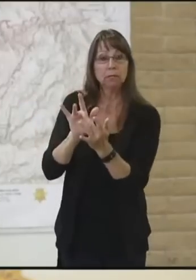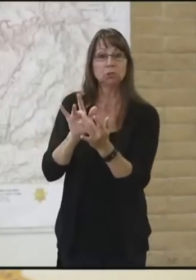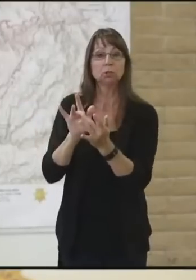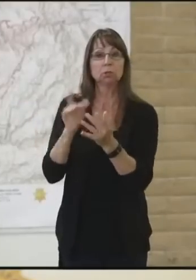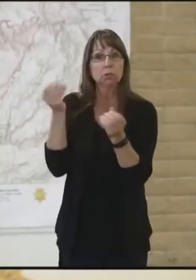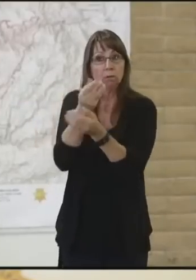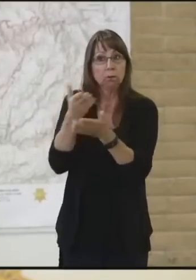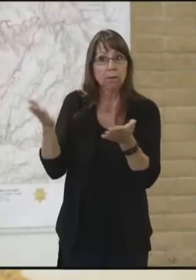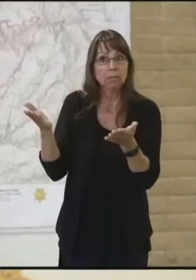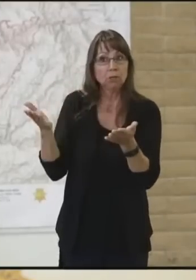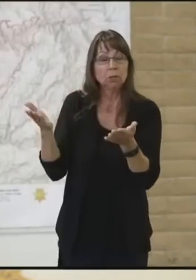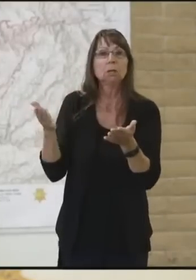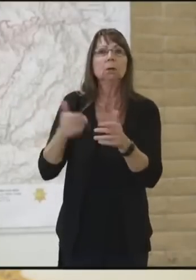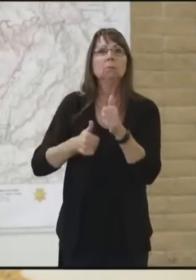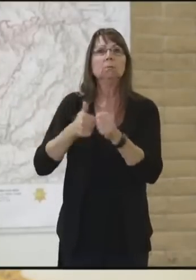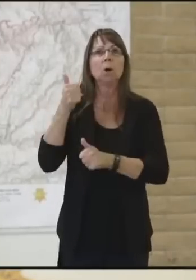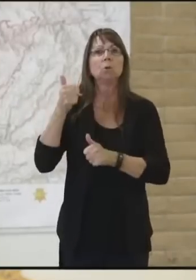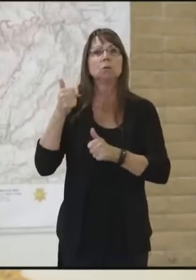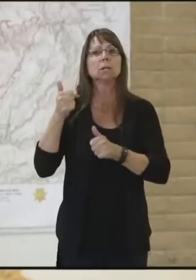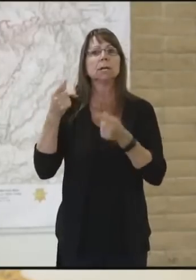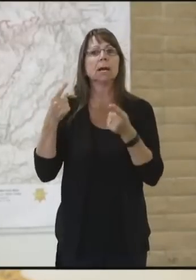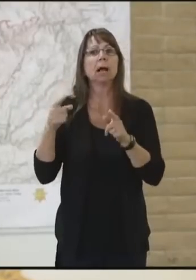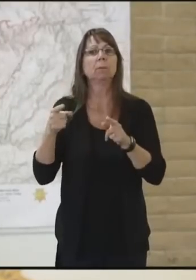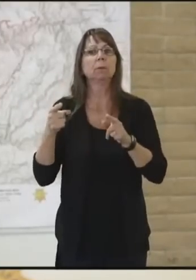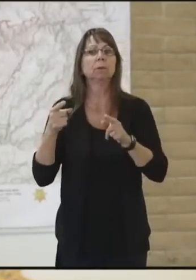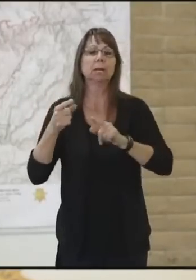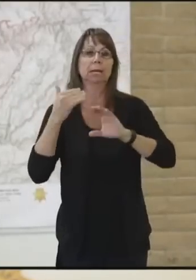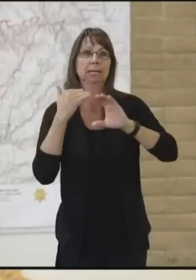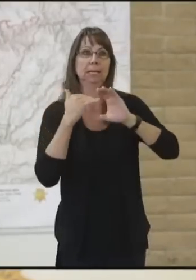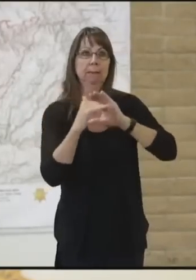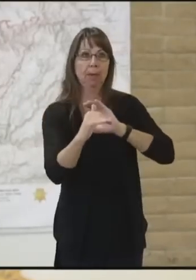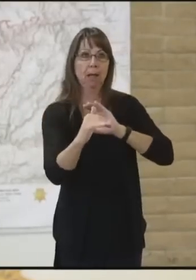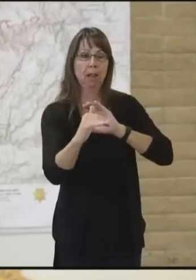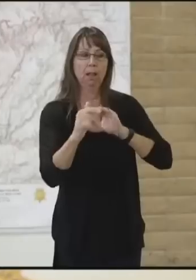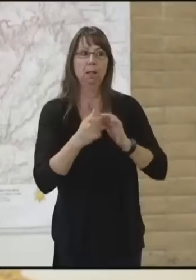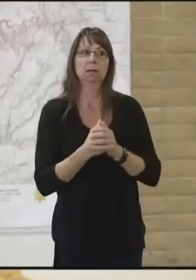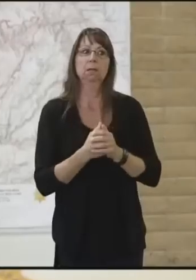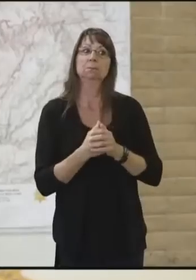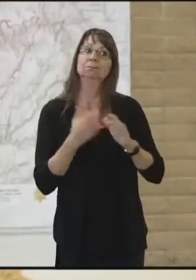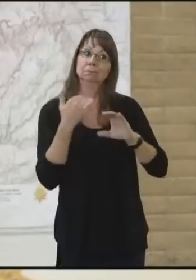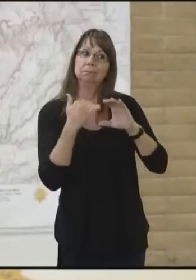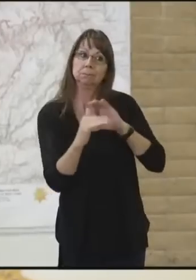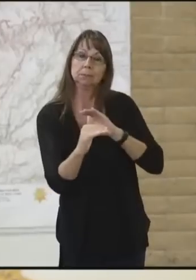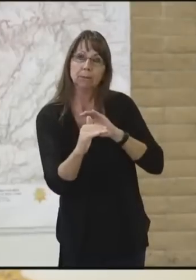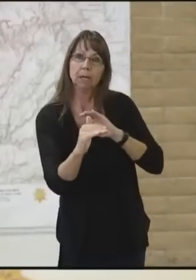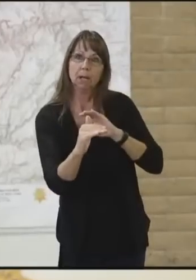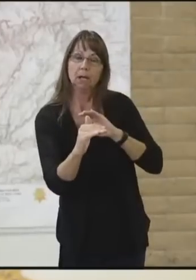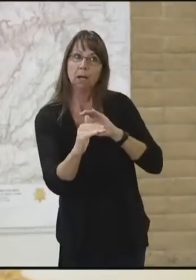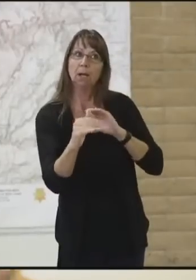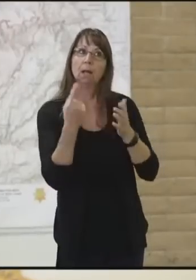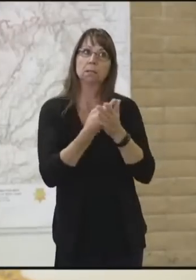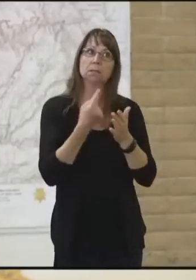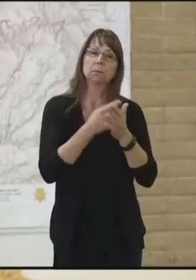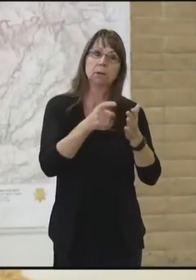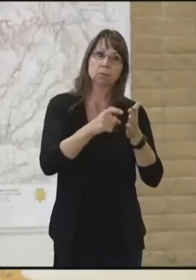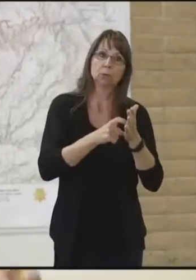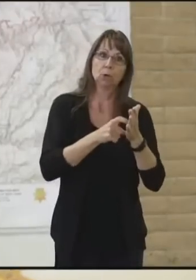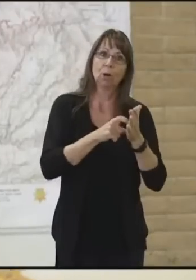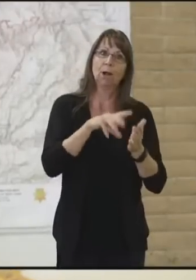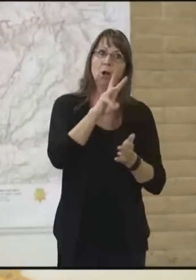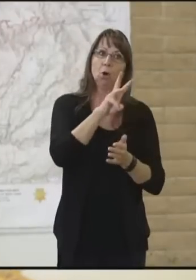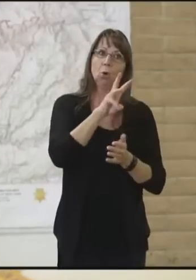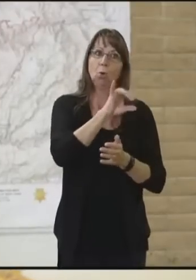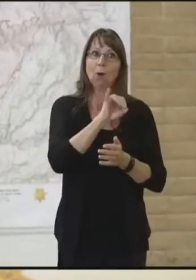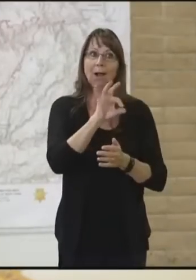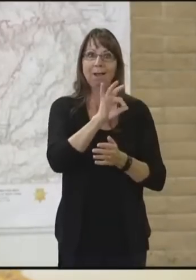are in the form of email, things like that, that would require Wi-Fi for somebody to run their computer. If they